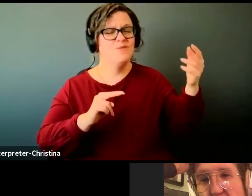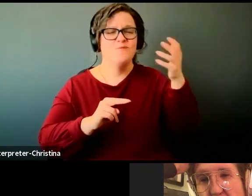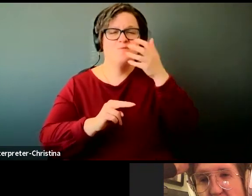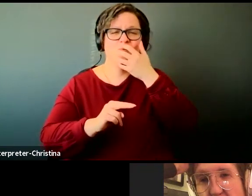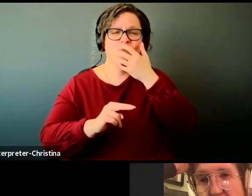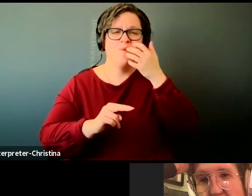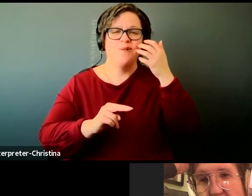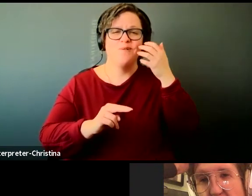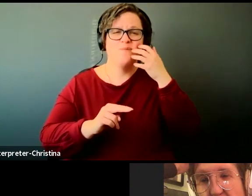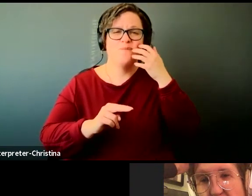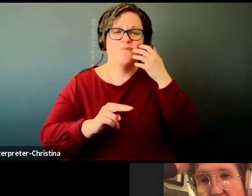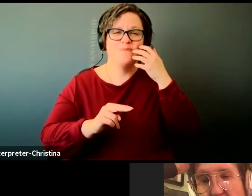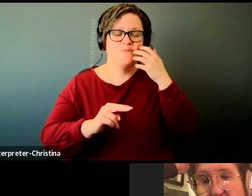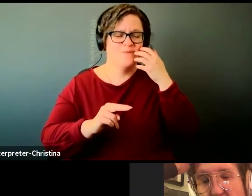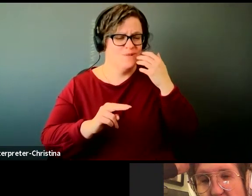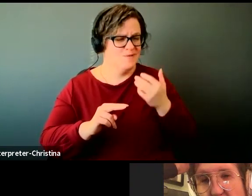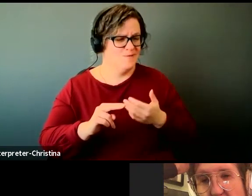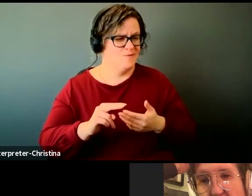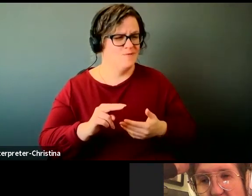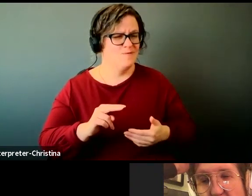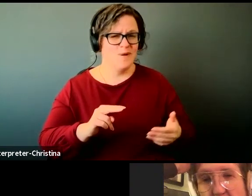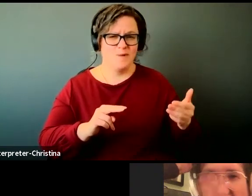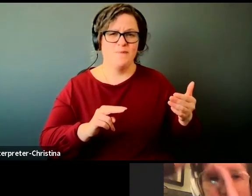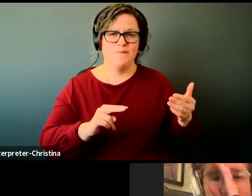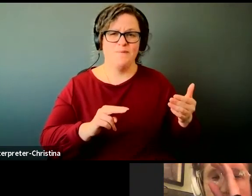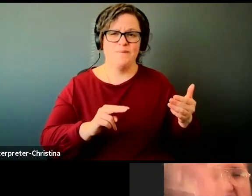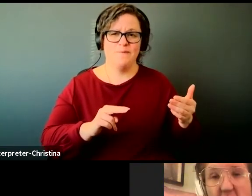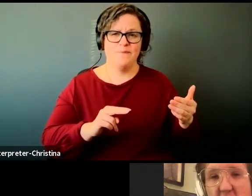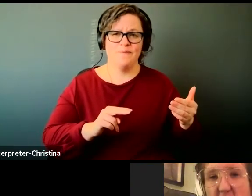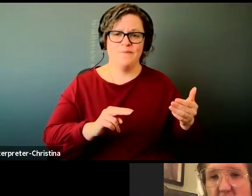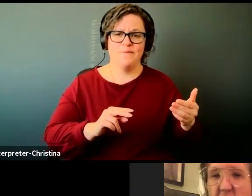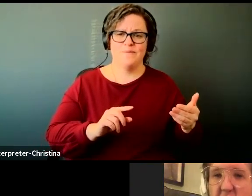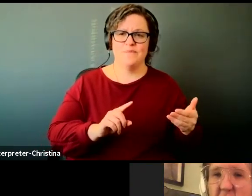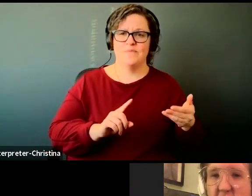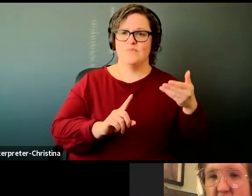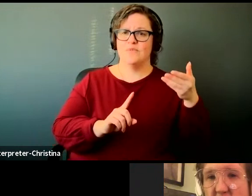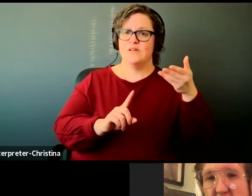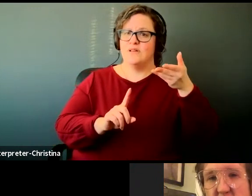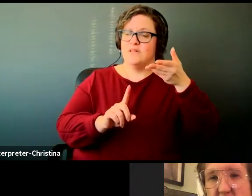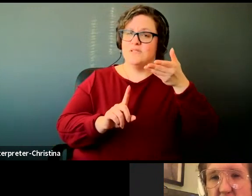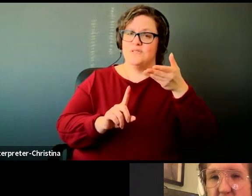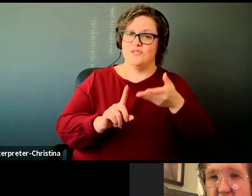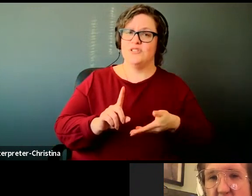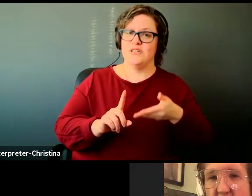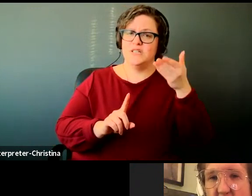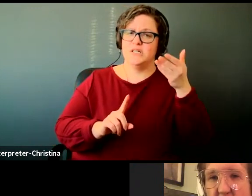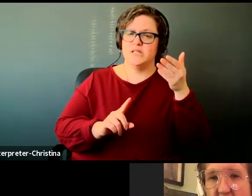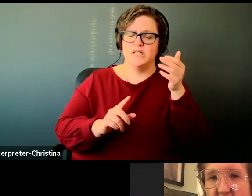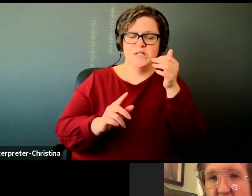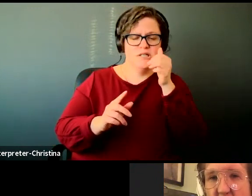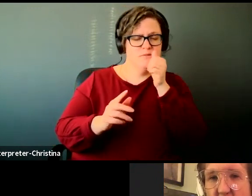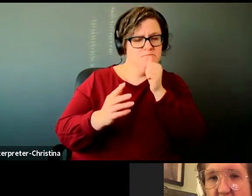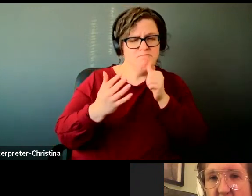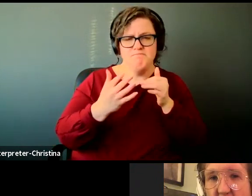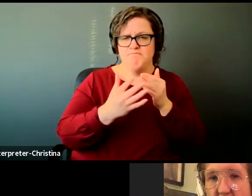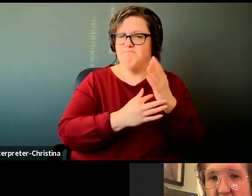Her eyes cast a resilient glow. She does not need to tell